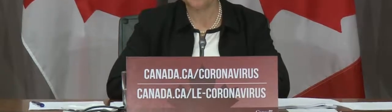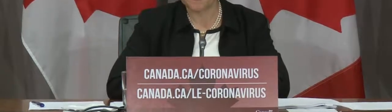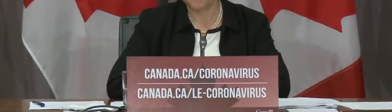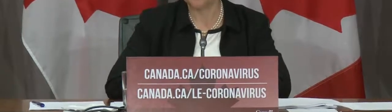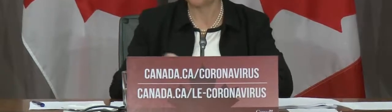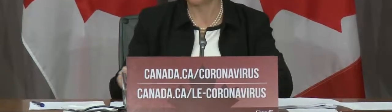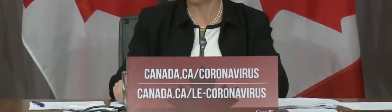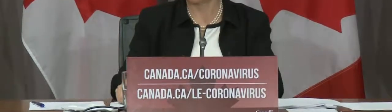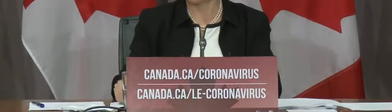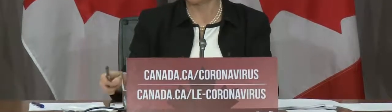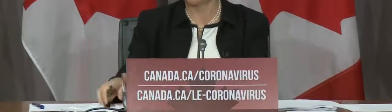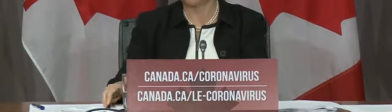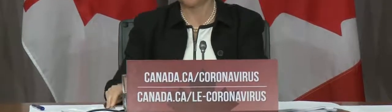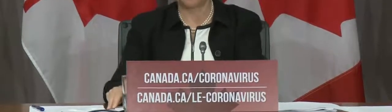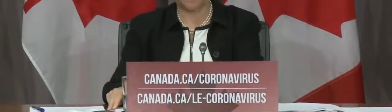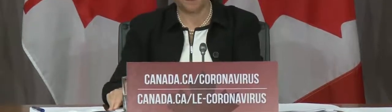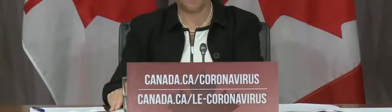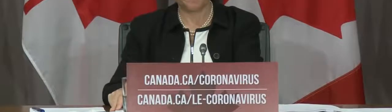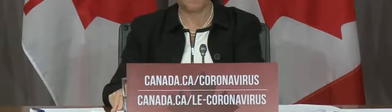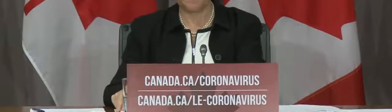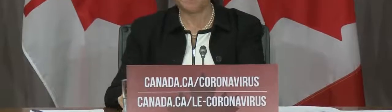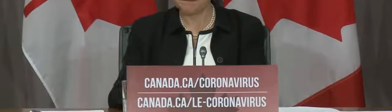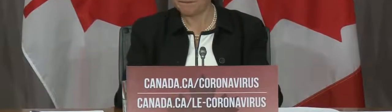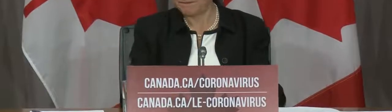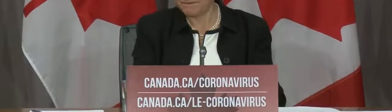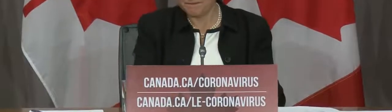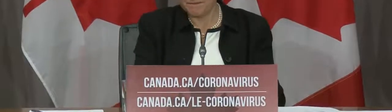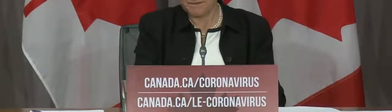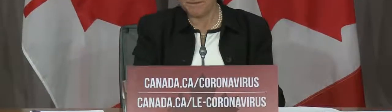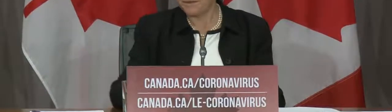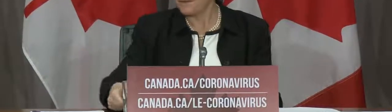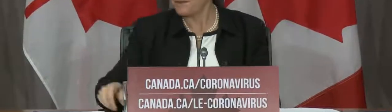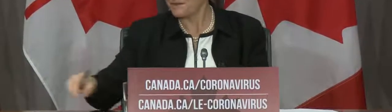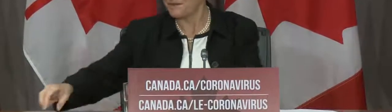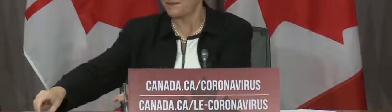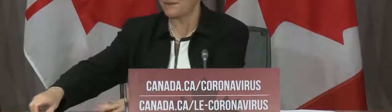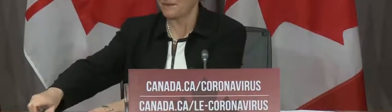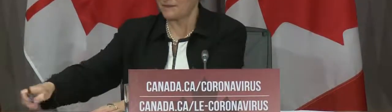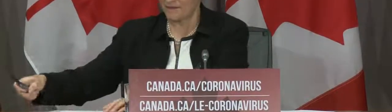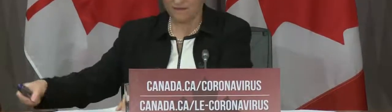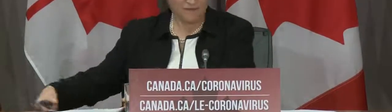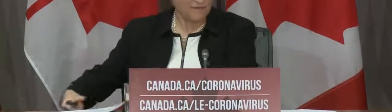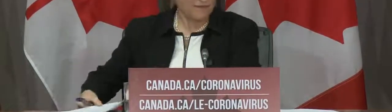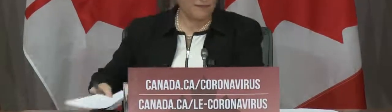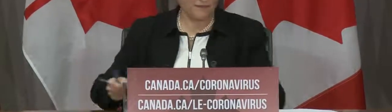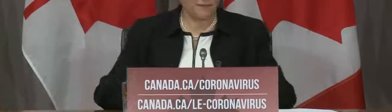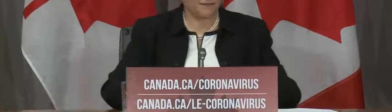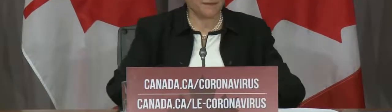fin à la conférence de presse pour aujourd'hui. Thank you, Deputy Prime Minister. That concludes the press conference.